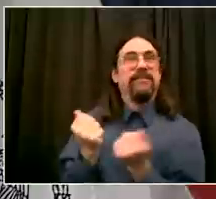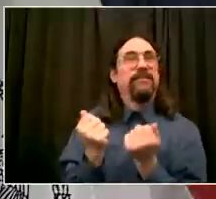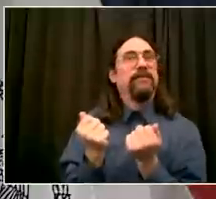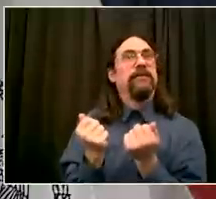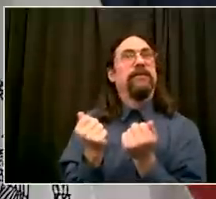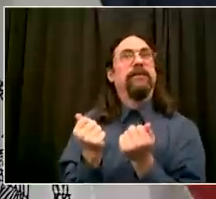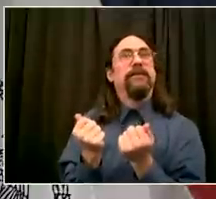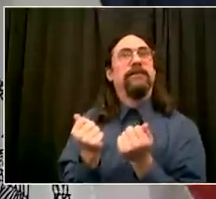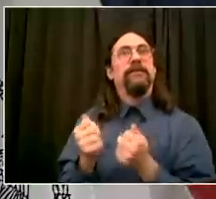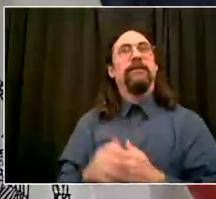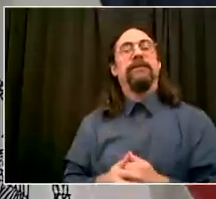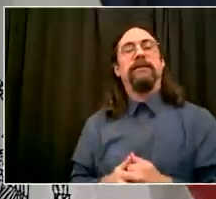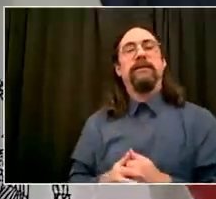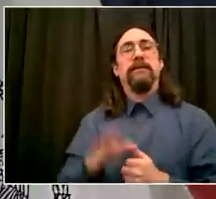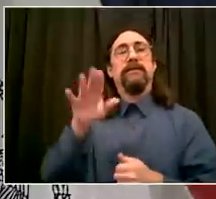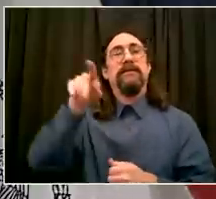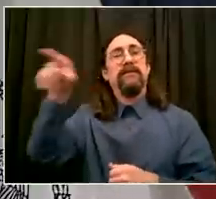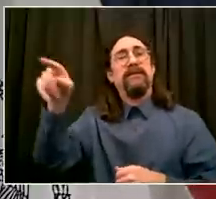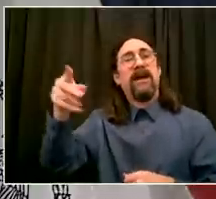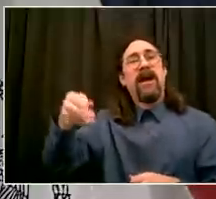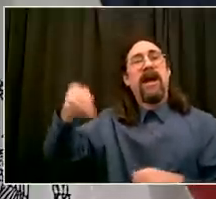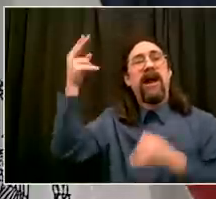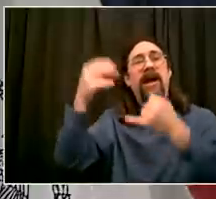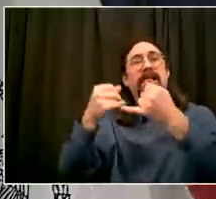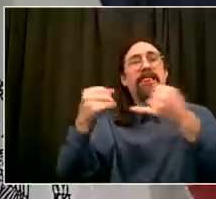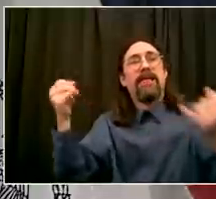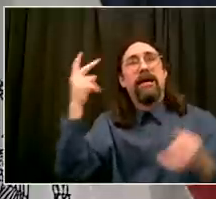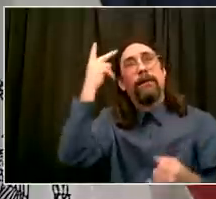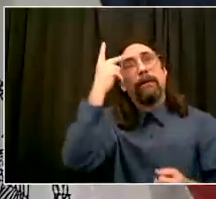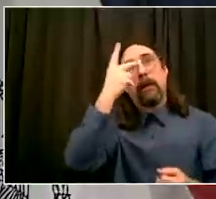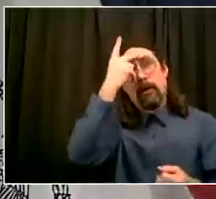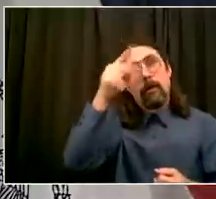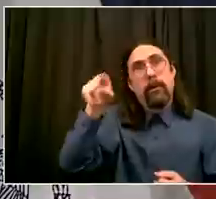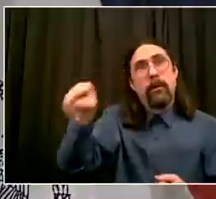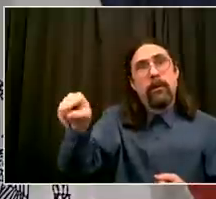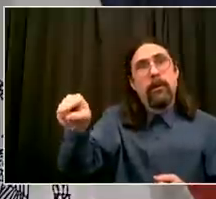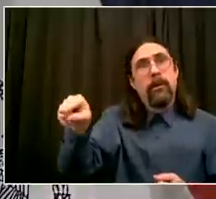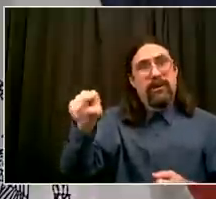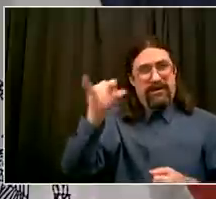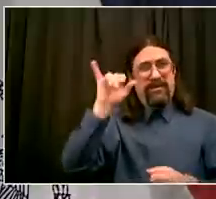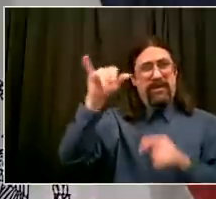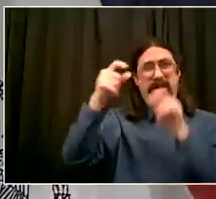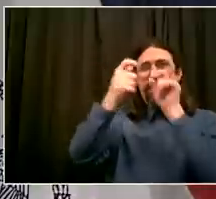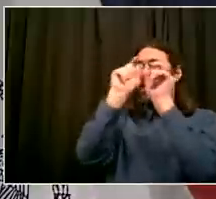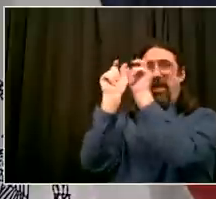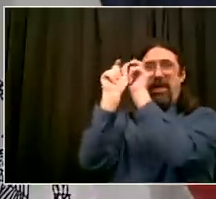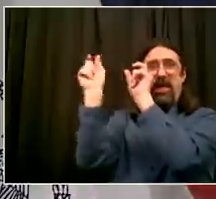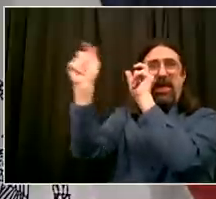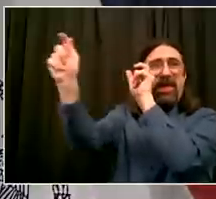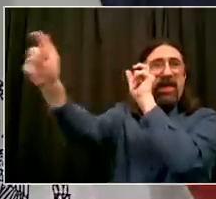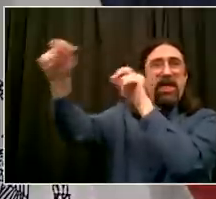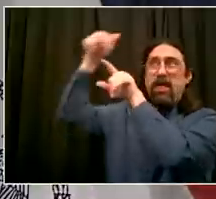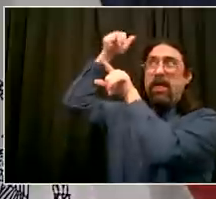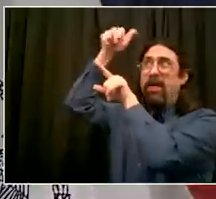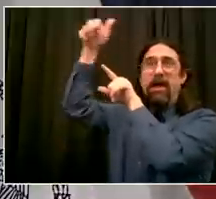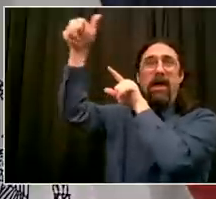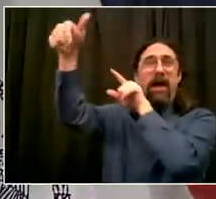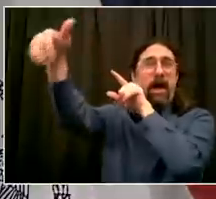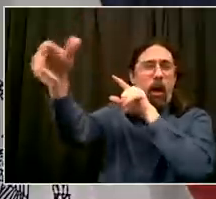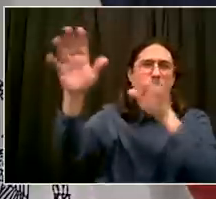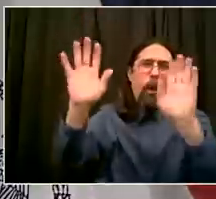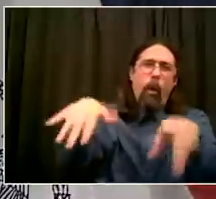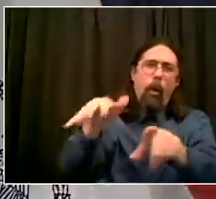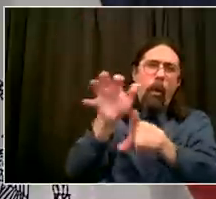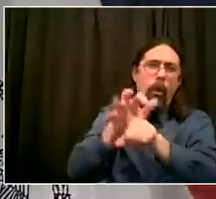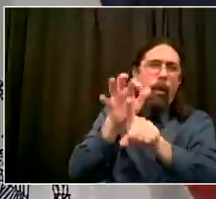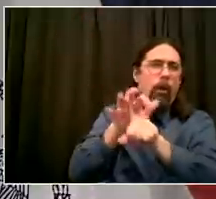it simply adds to what's great about New York City. Go ahead. Next is Katie from the Wall Street Journal. Hey,